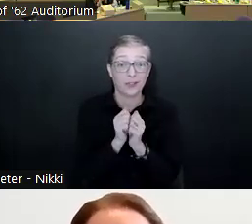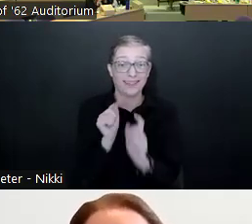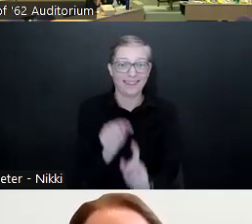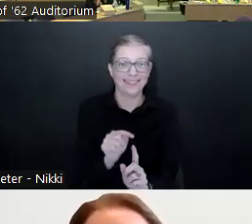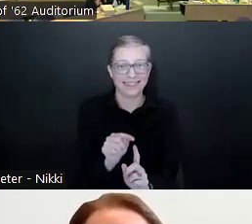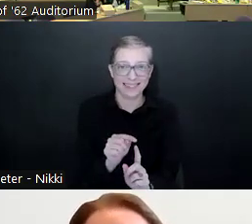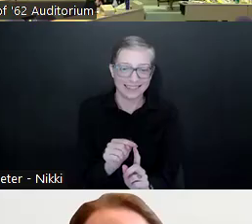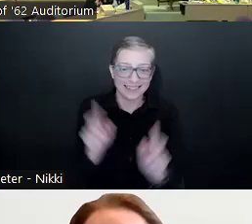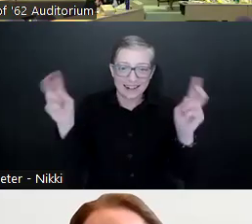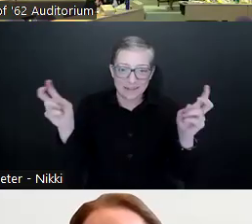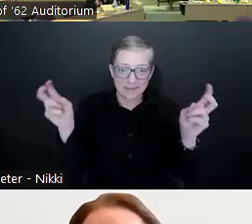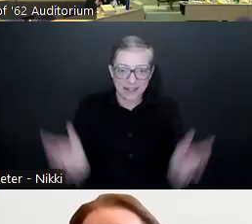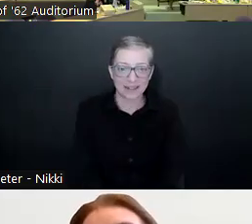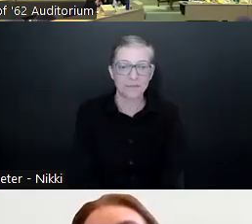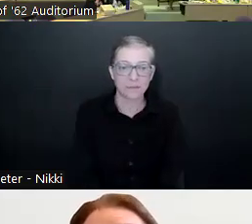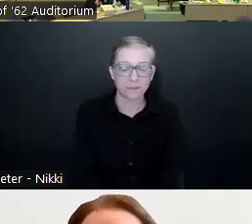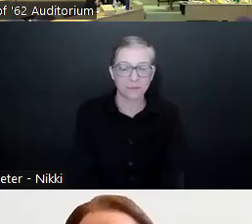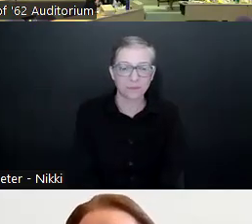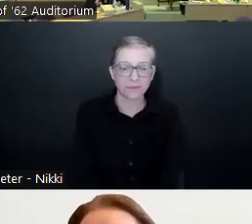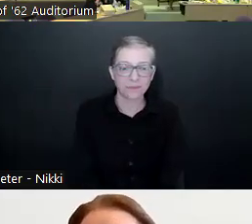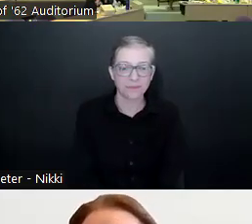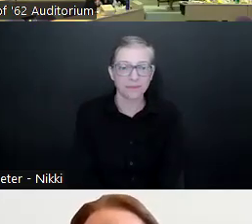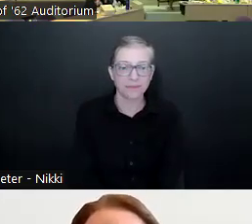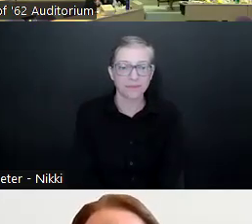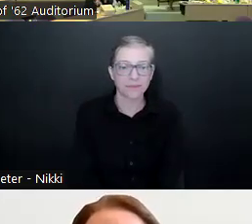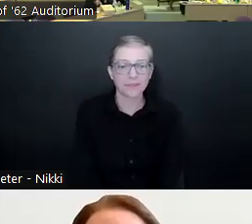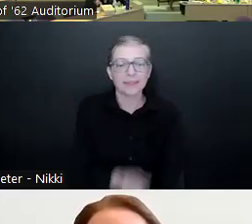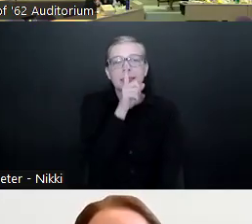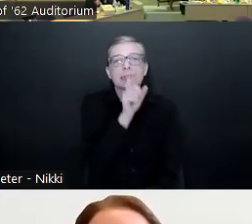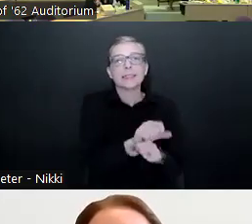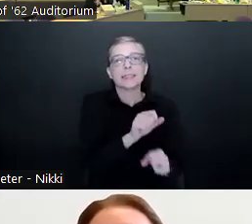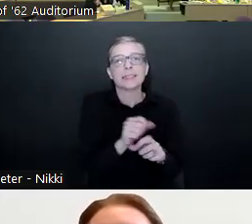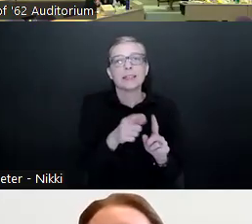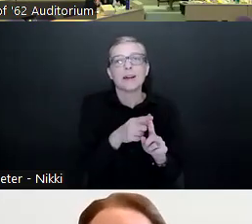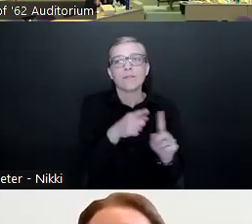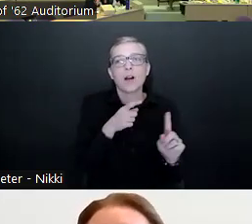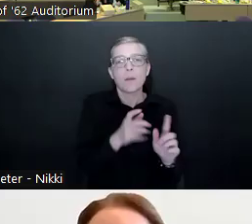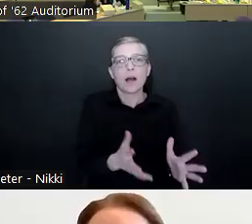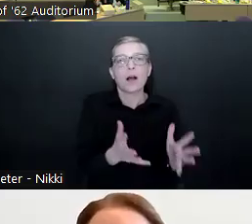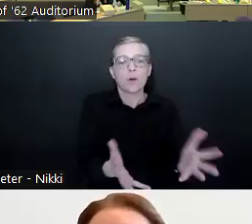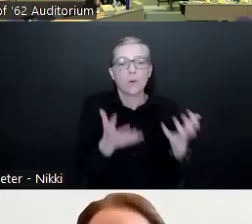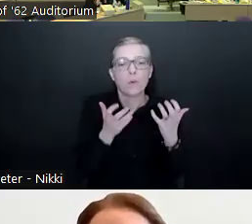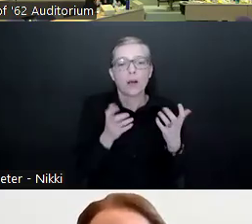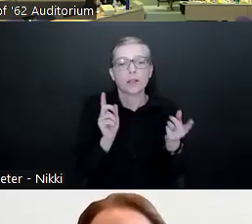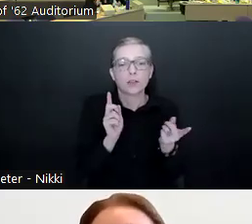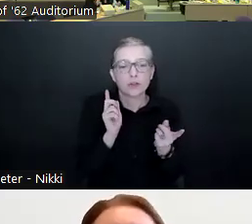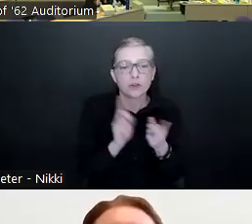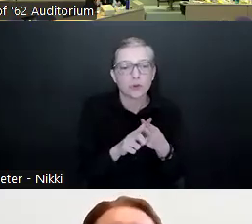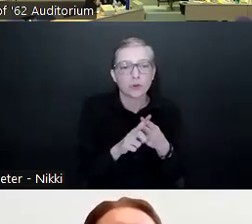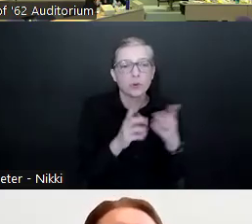comes out of a desire to really distill the core components of